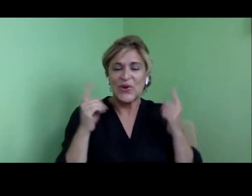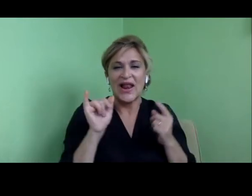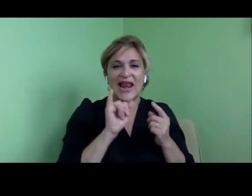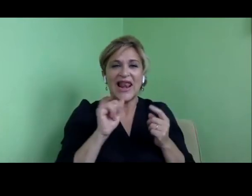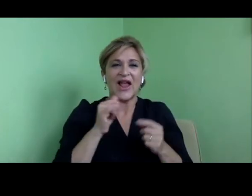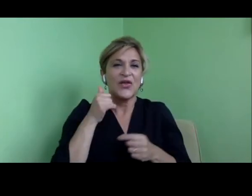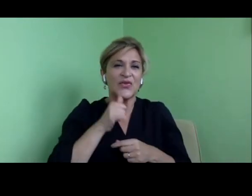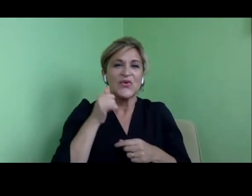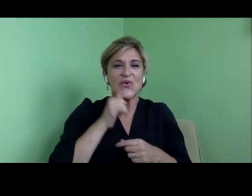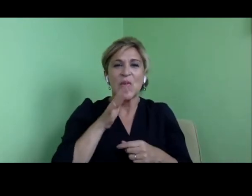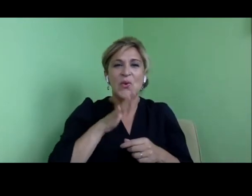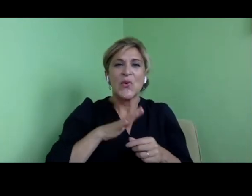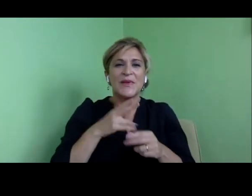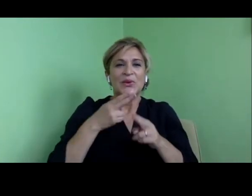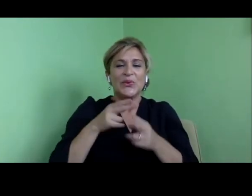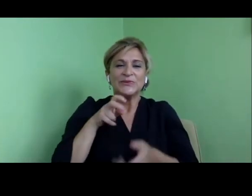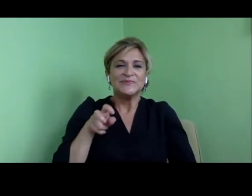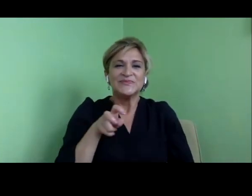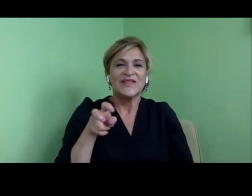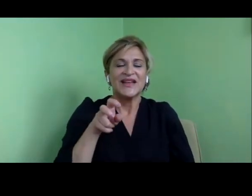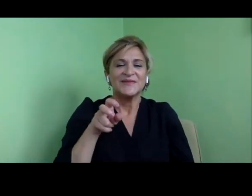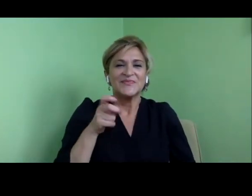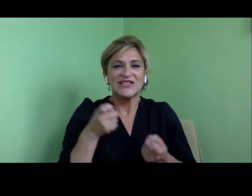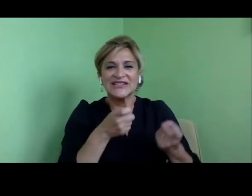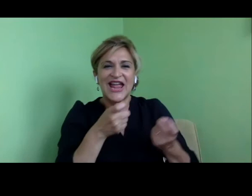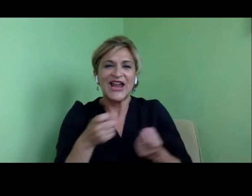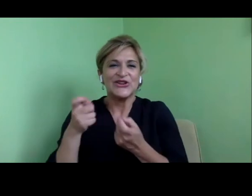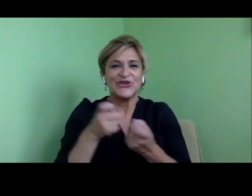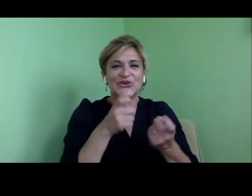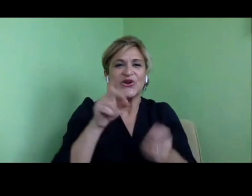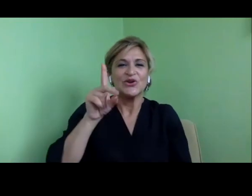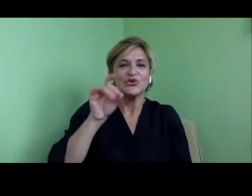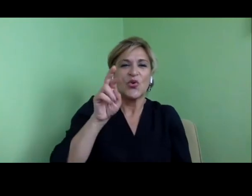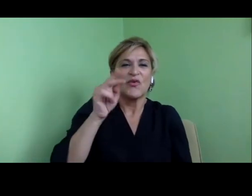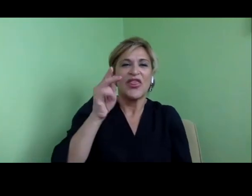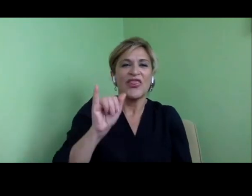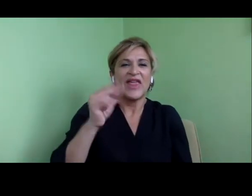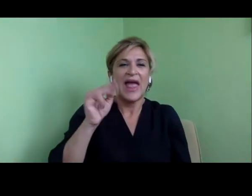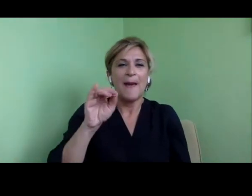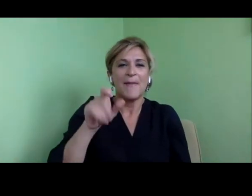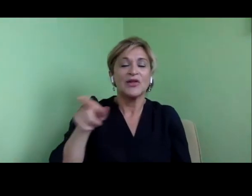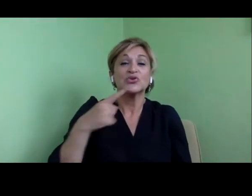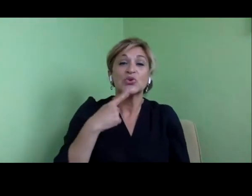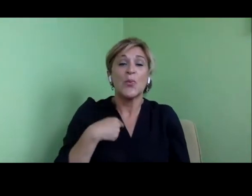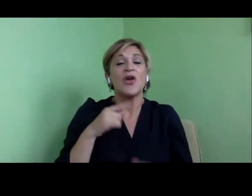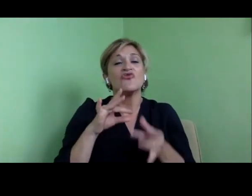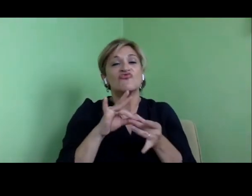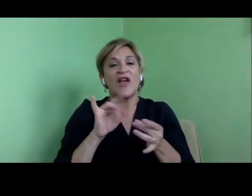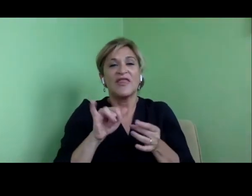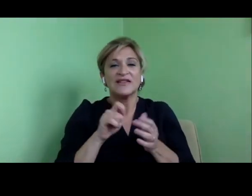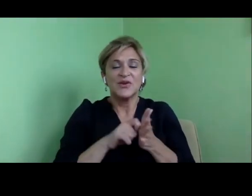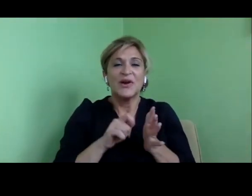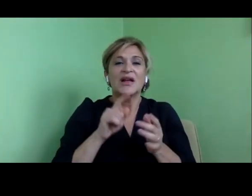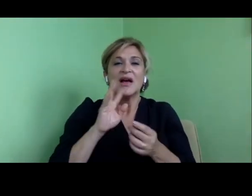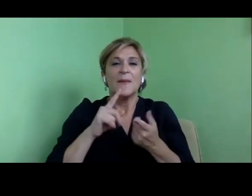skater Dorothy Hamill. So, write that story you'd say. This is not about Tim Boyd, the sign language